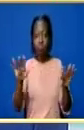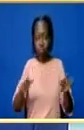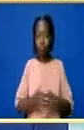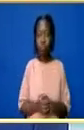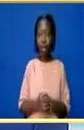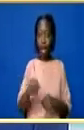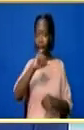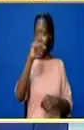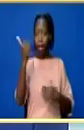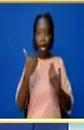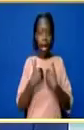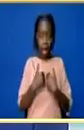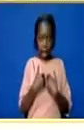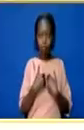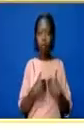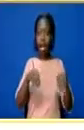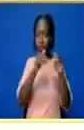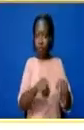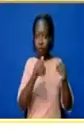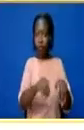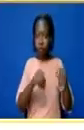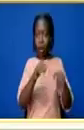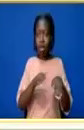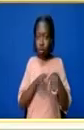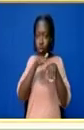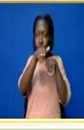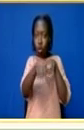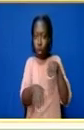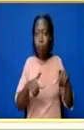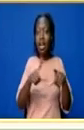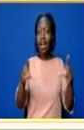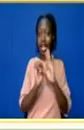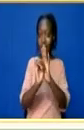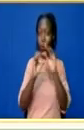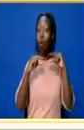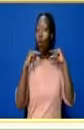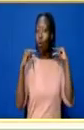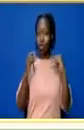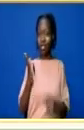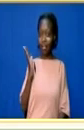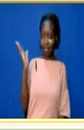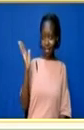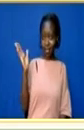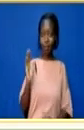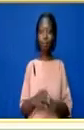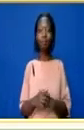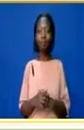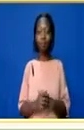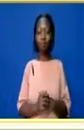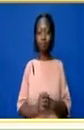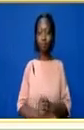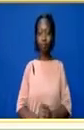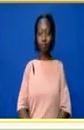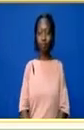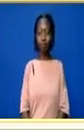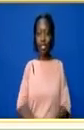one, we have farming on slopey land, like our Wangoi here. Does to her grandmother's land, digging